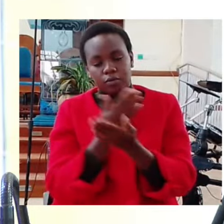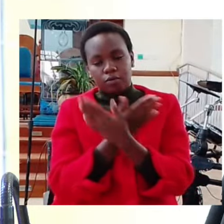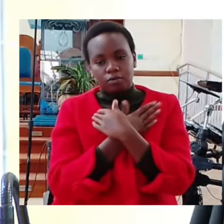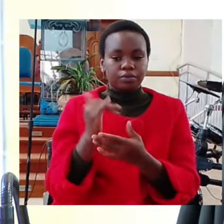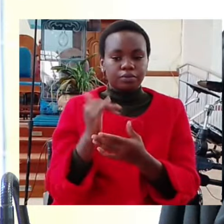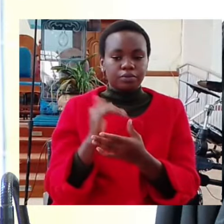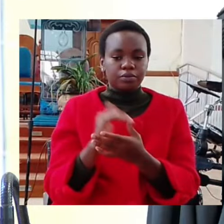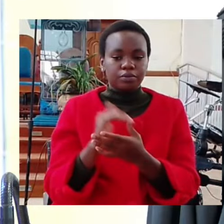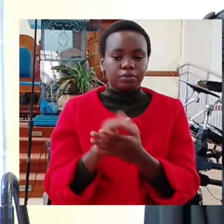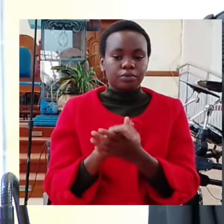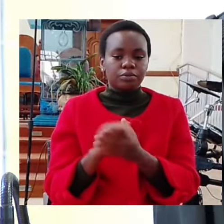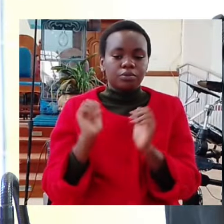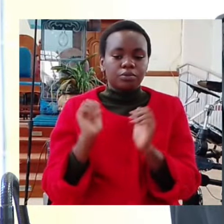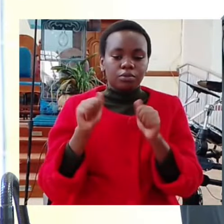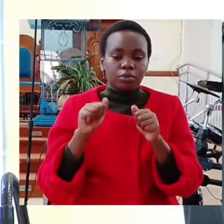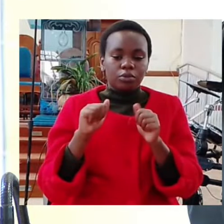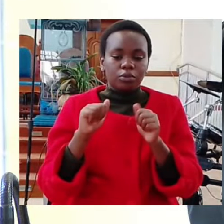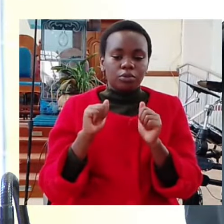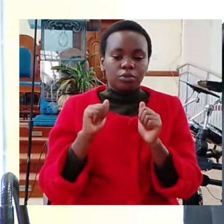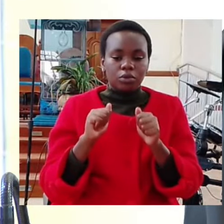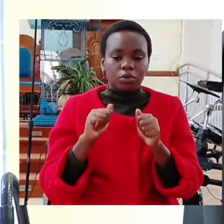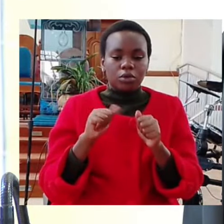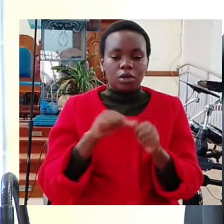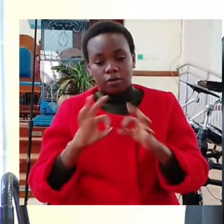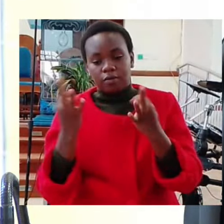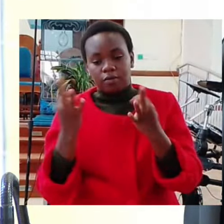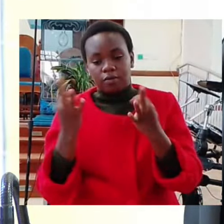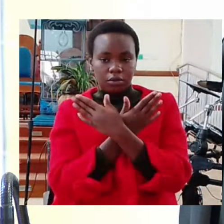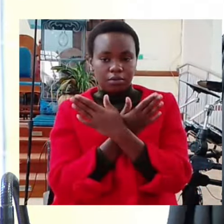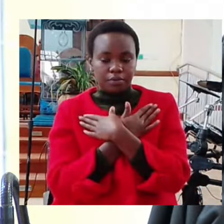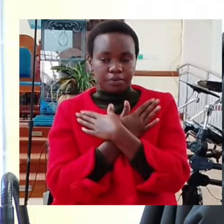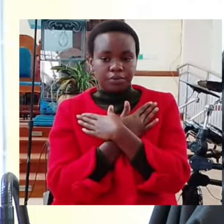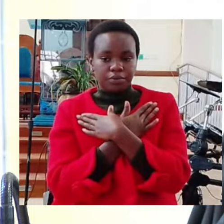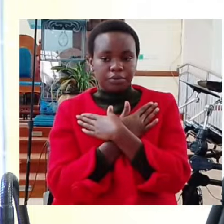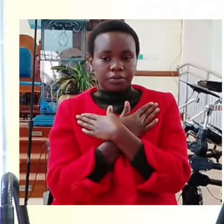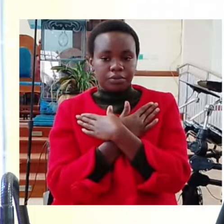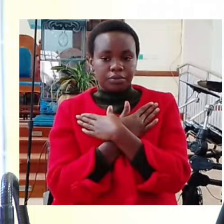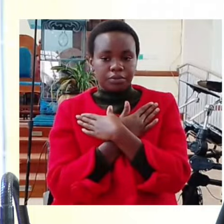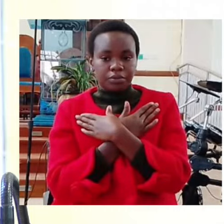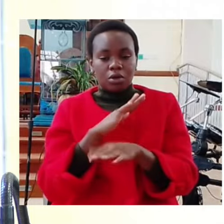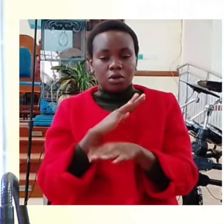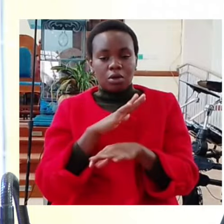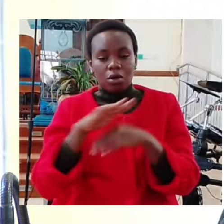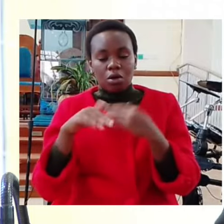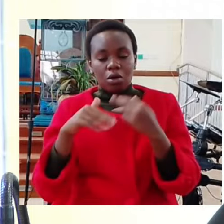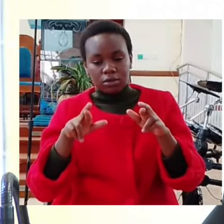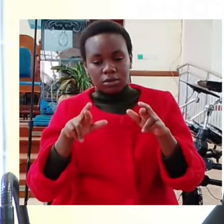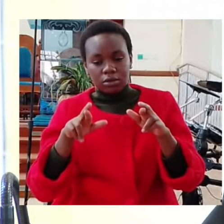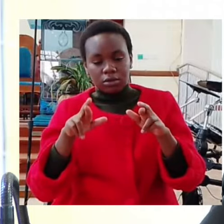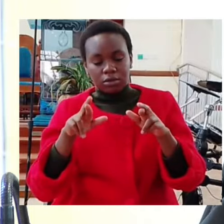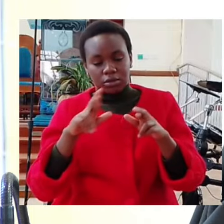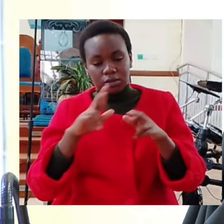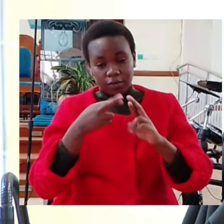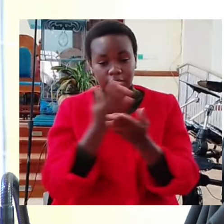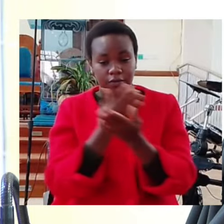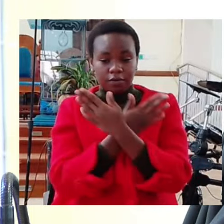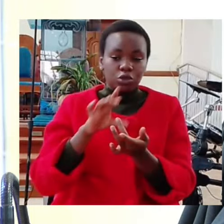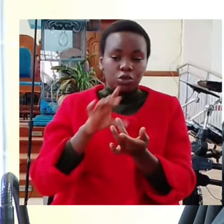Nduitaga andu athe aria mari a family ya nyu arata. Not all your relatives are your friends. How do you choose your